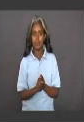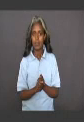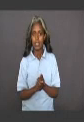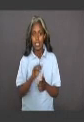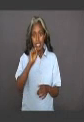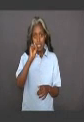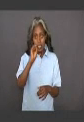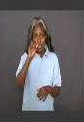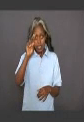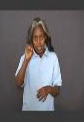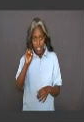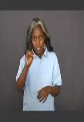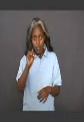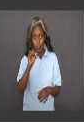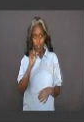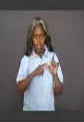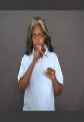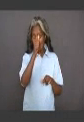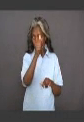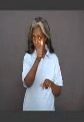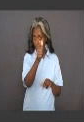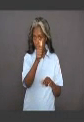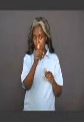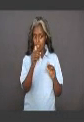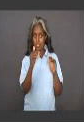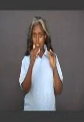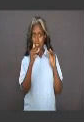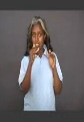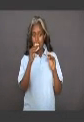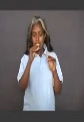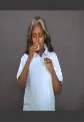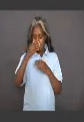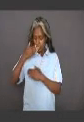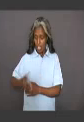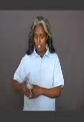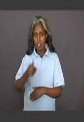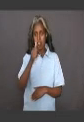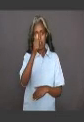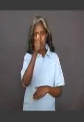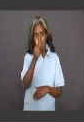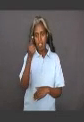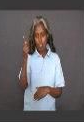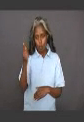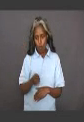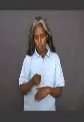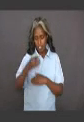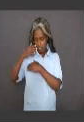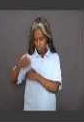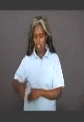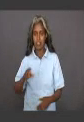The sine of angle alpha is side A over side